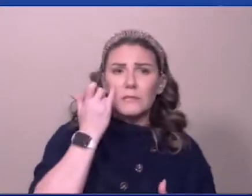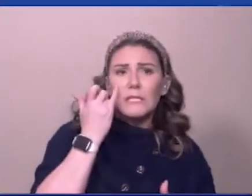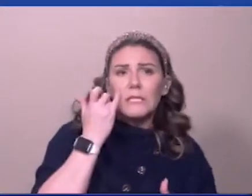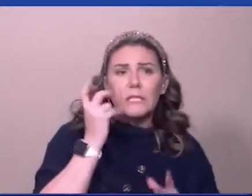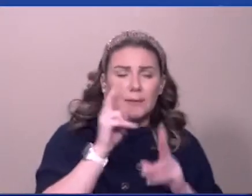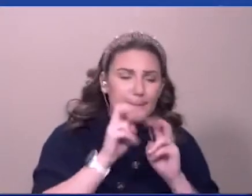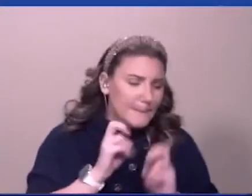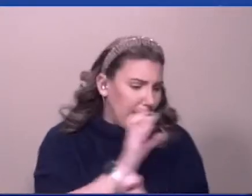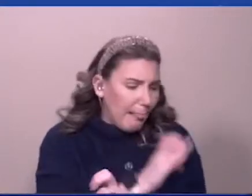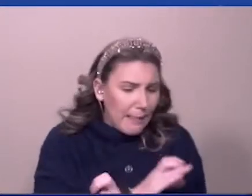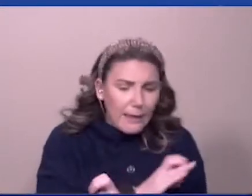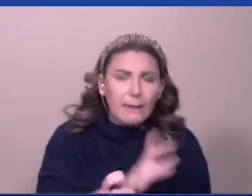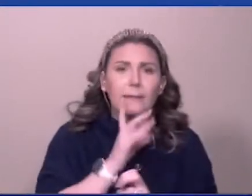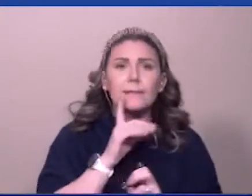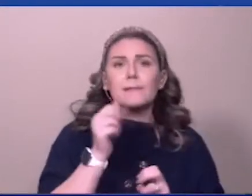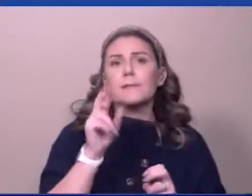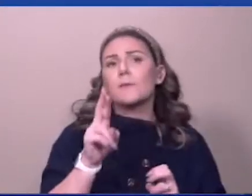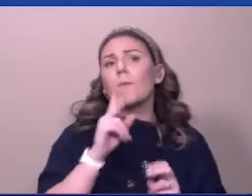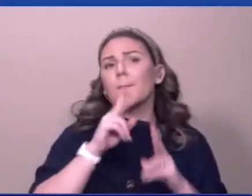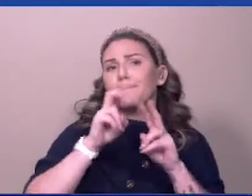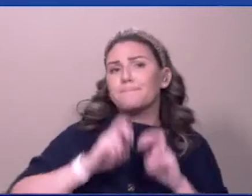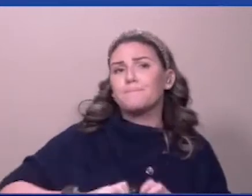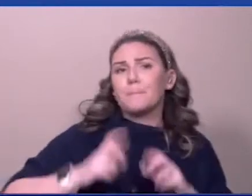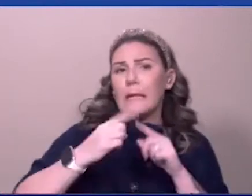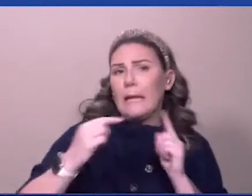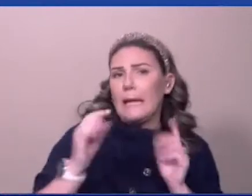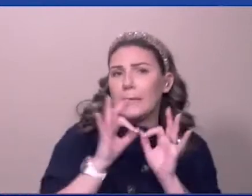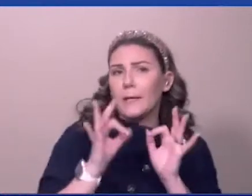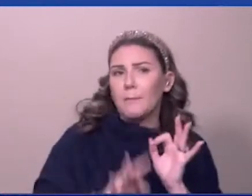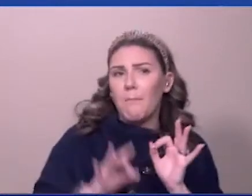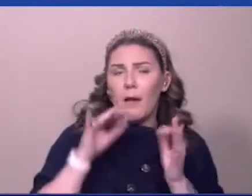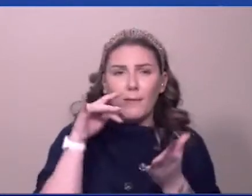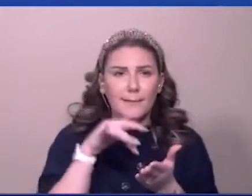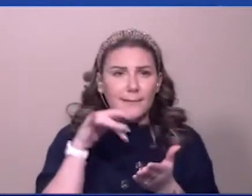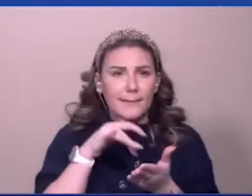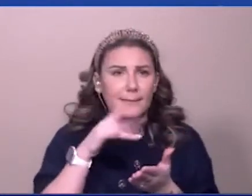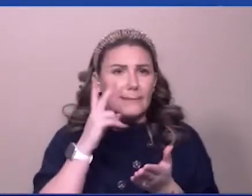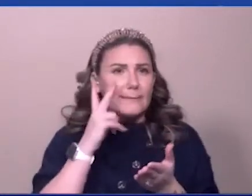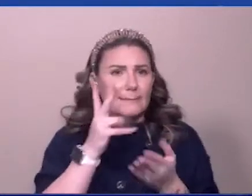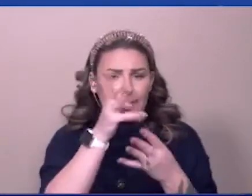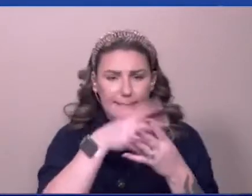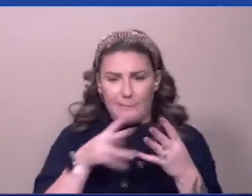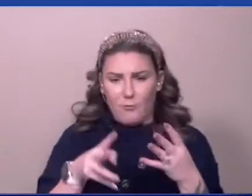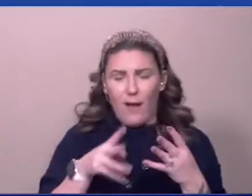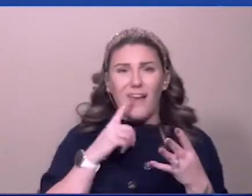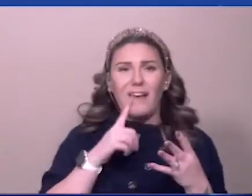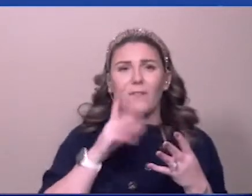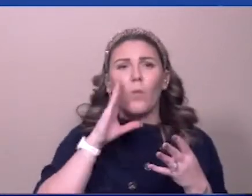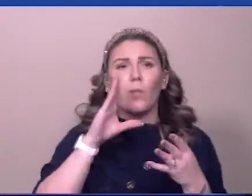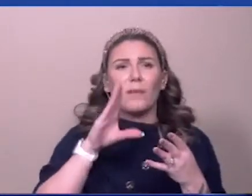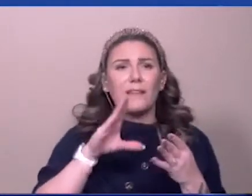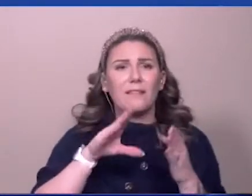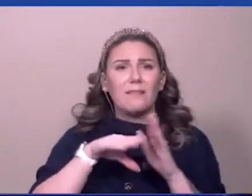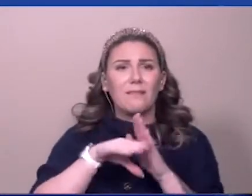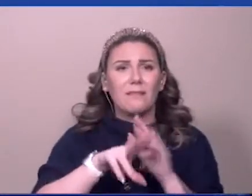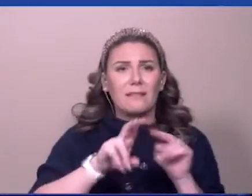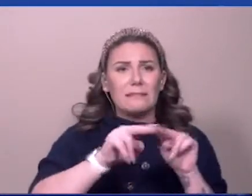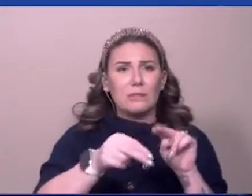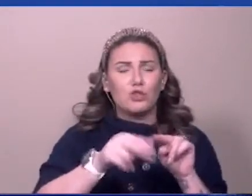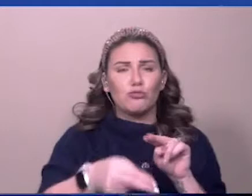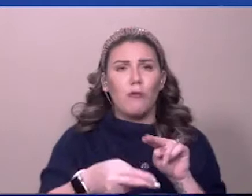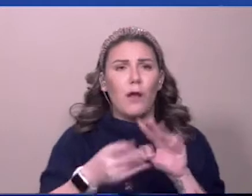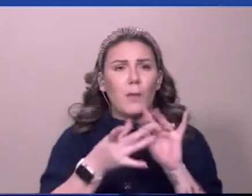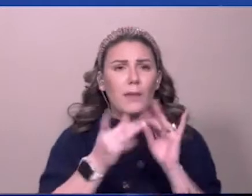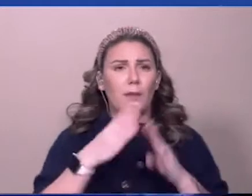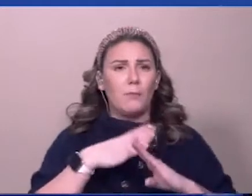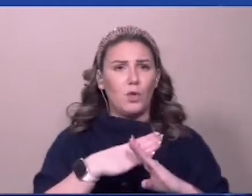looking at some antibody studies, you'll always see these graphs of over time decline in the immunity